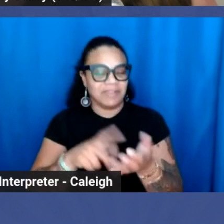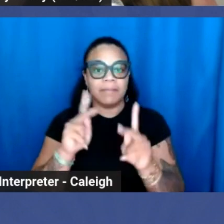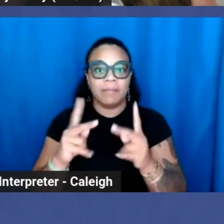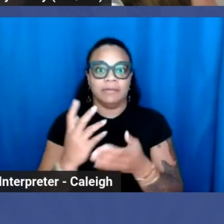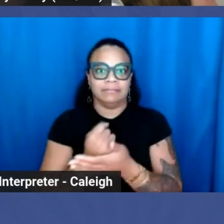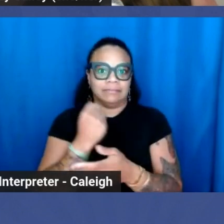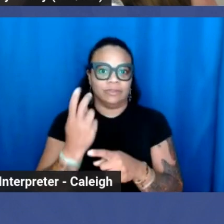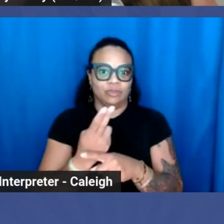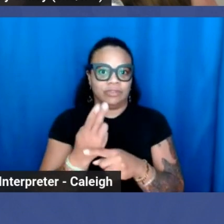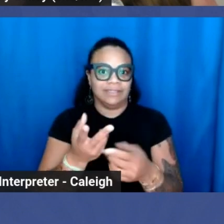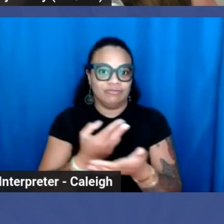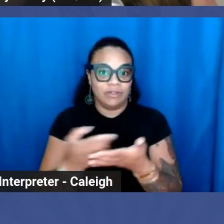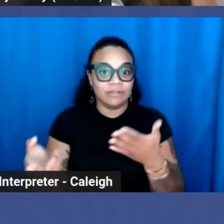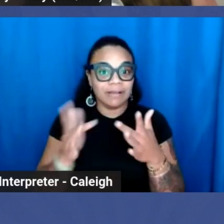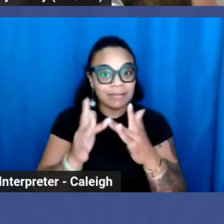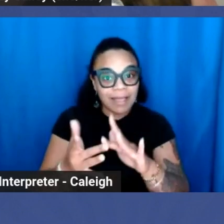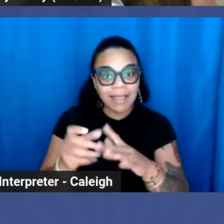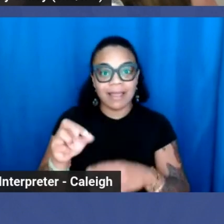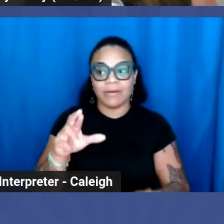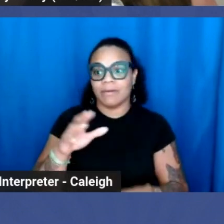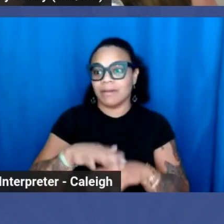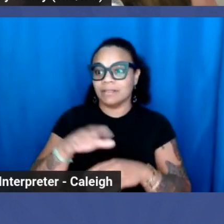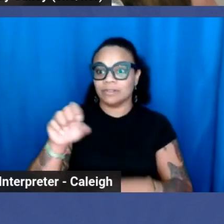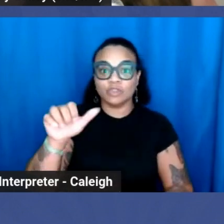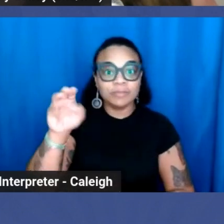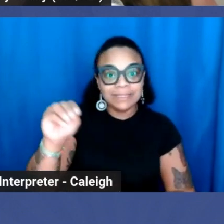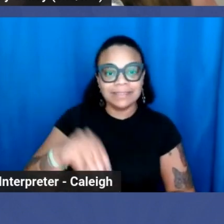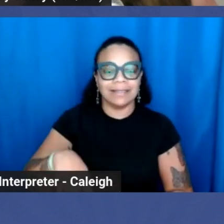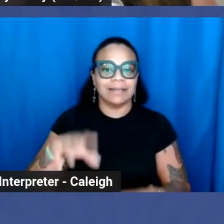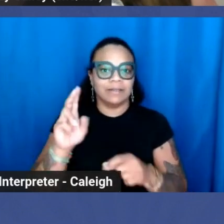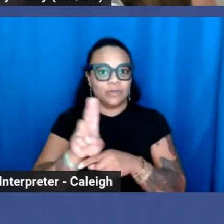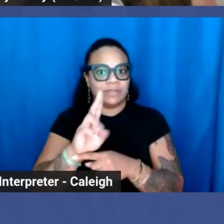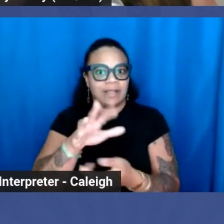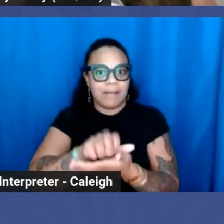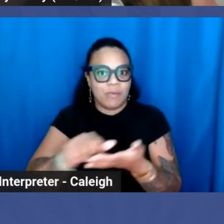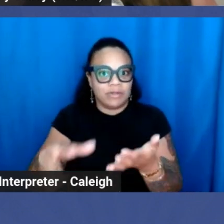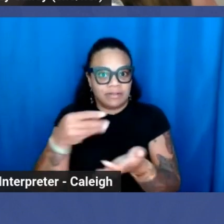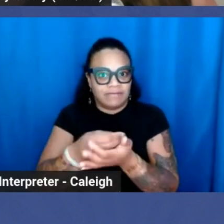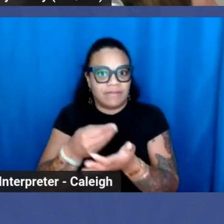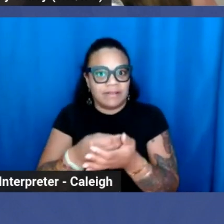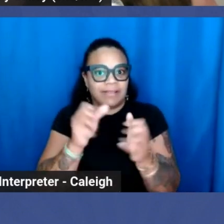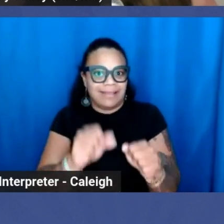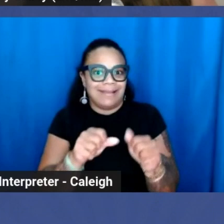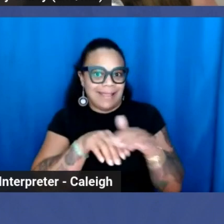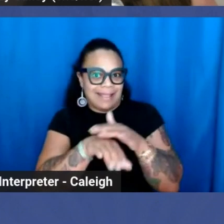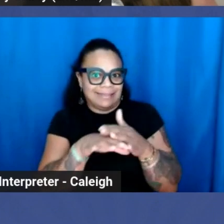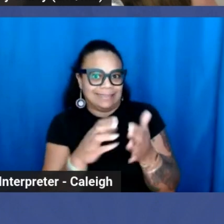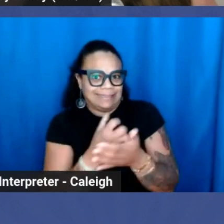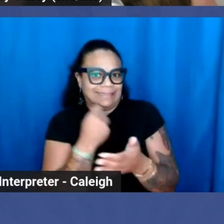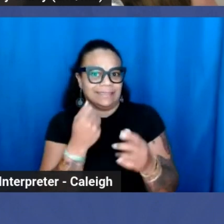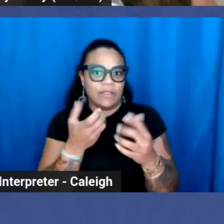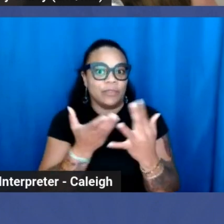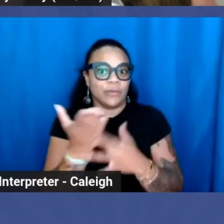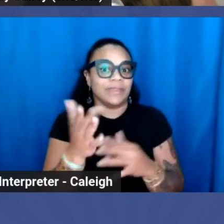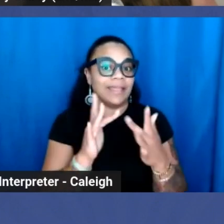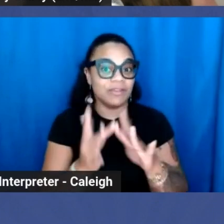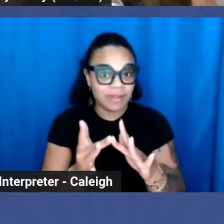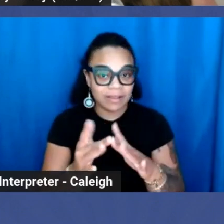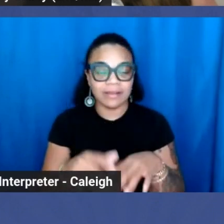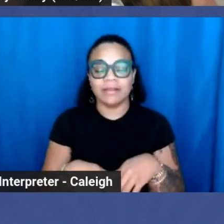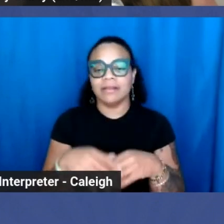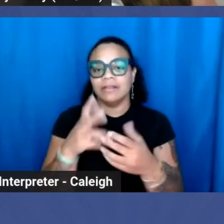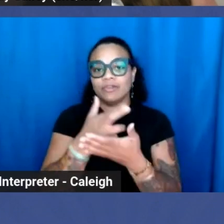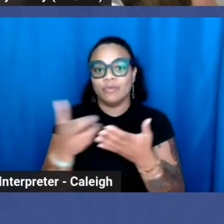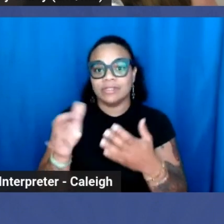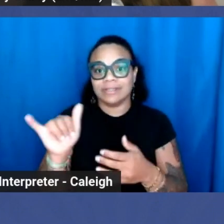resources online, on social media, abortion funds that they access through the internet, resources like